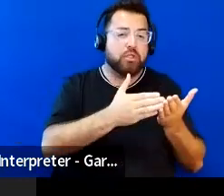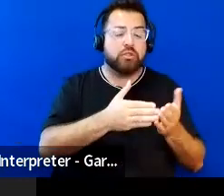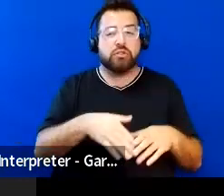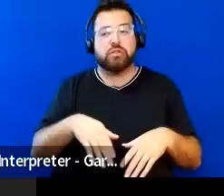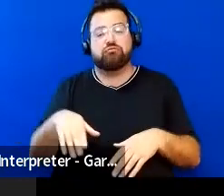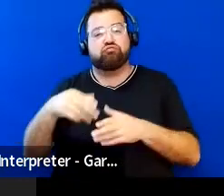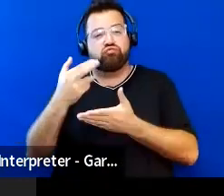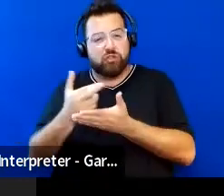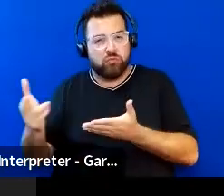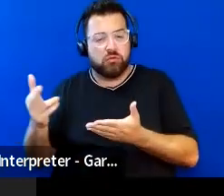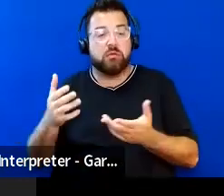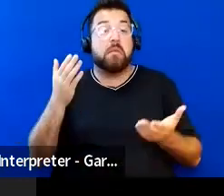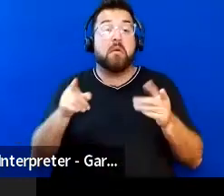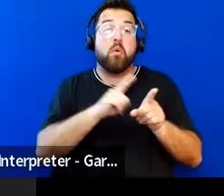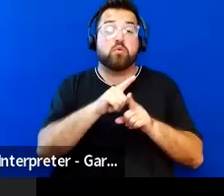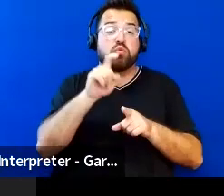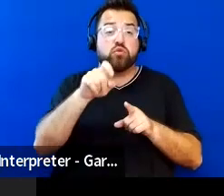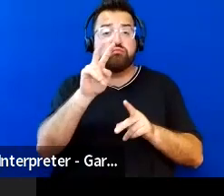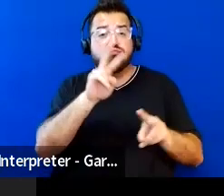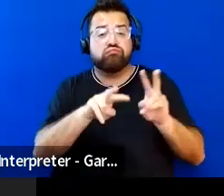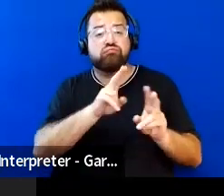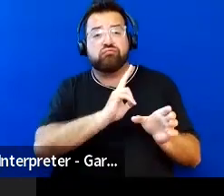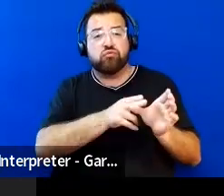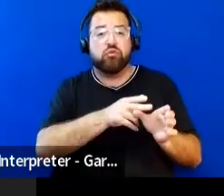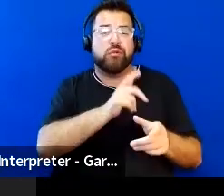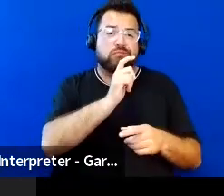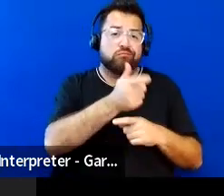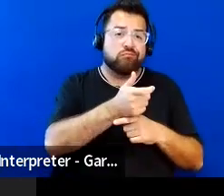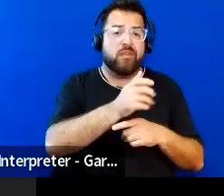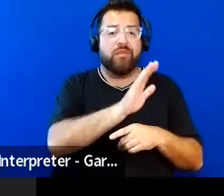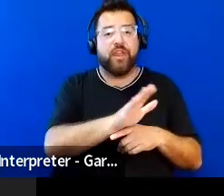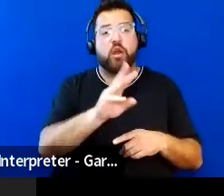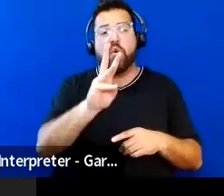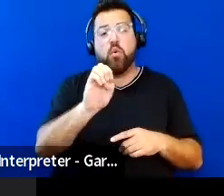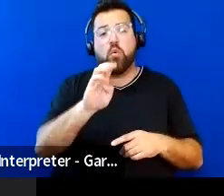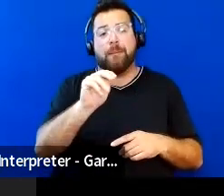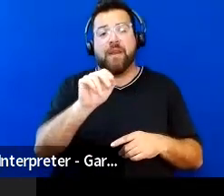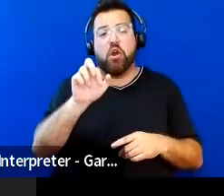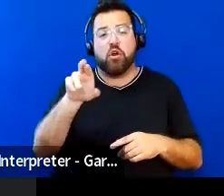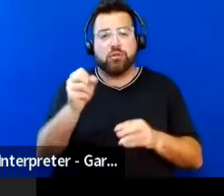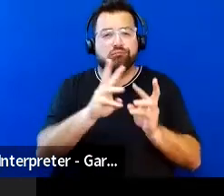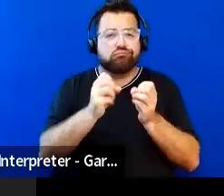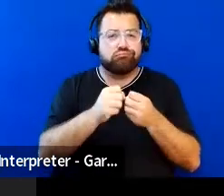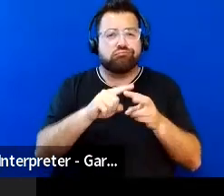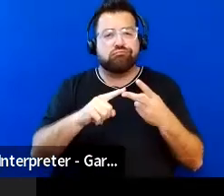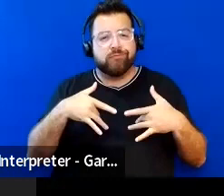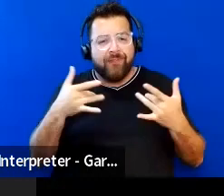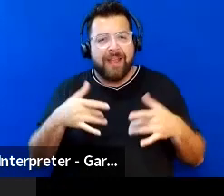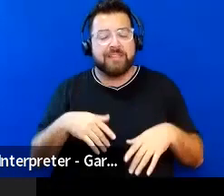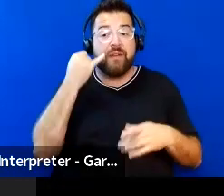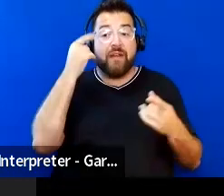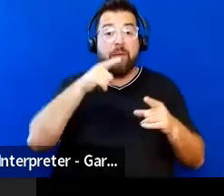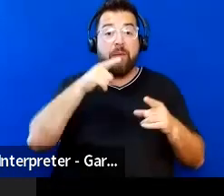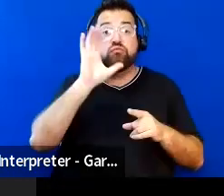want to check out their webinars and events. So if you're looking for something specific in a discipline, they